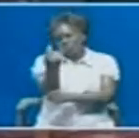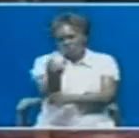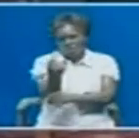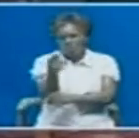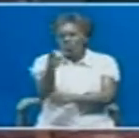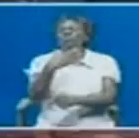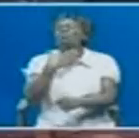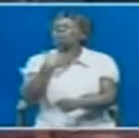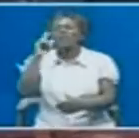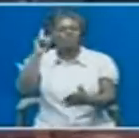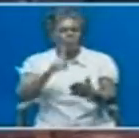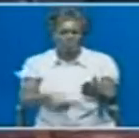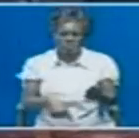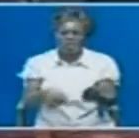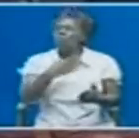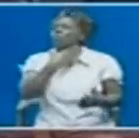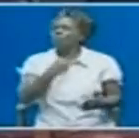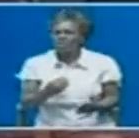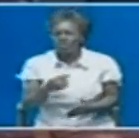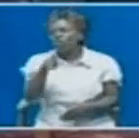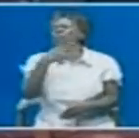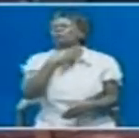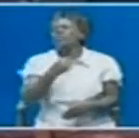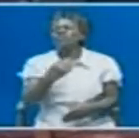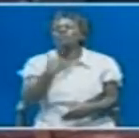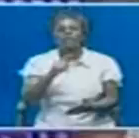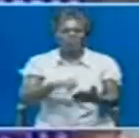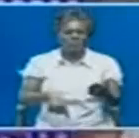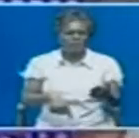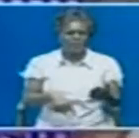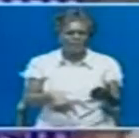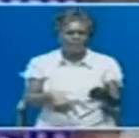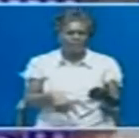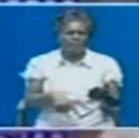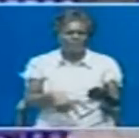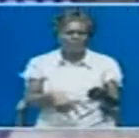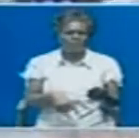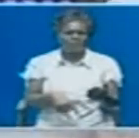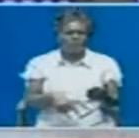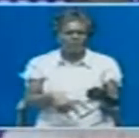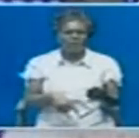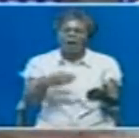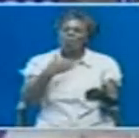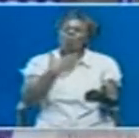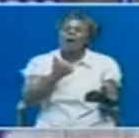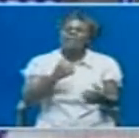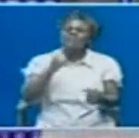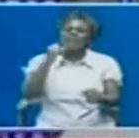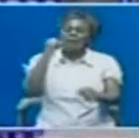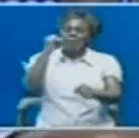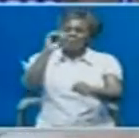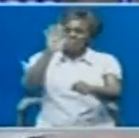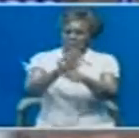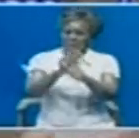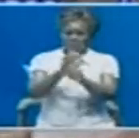What would you want? If you had a wish list, Maurice. Mm. If I had a wish list, to be honest with you, you know, I don't want much. I just want to be comfortable. I just